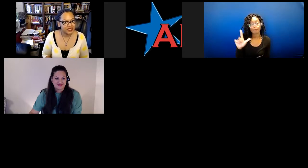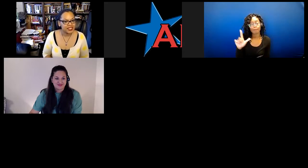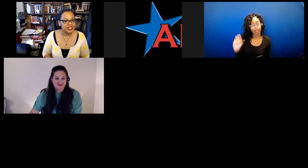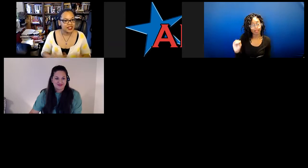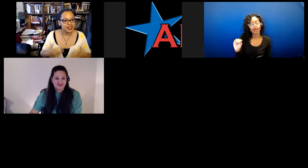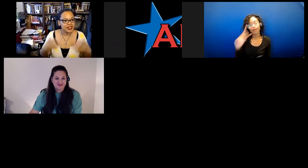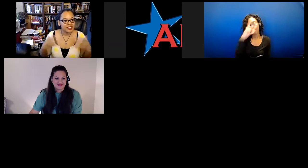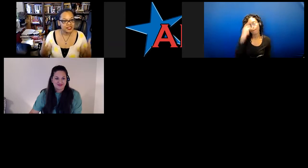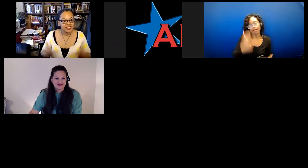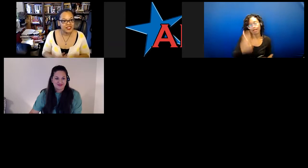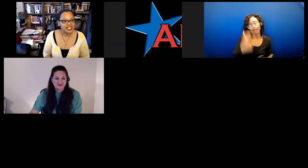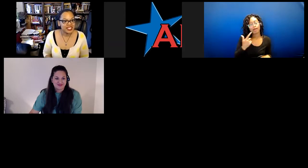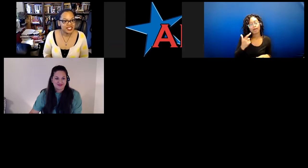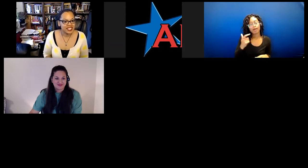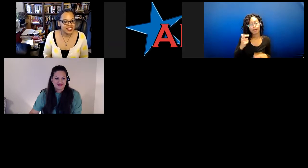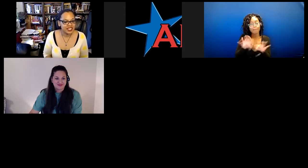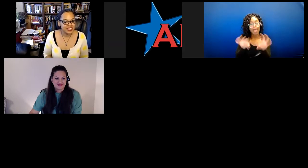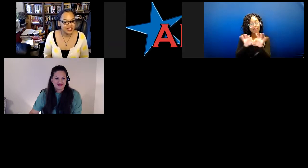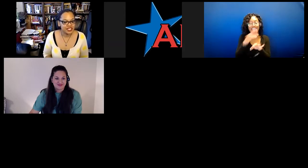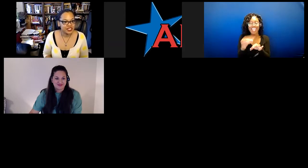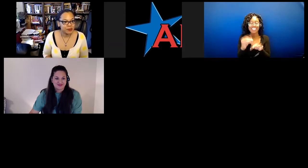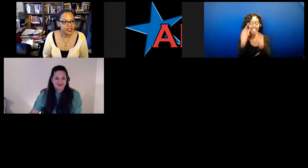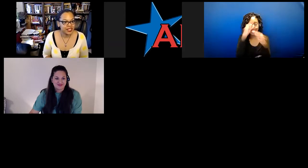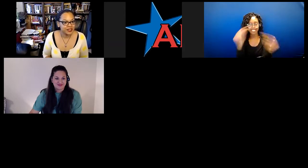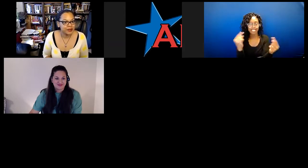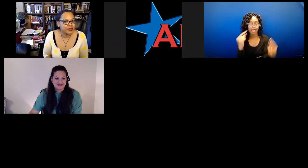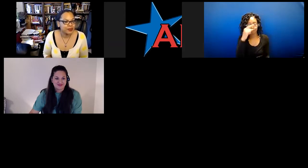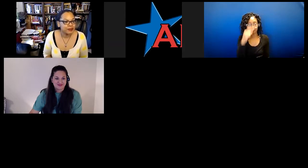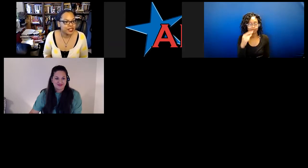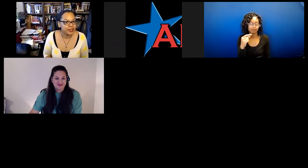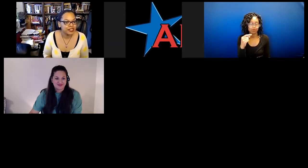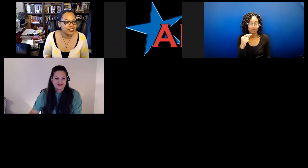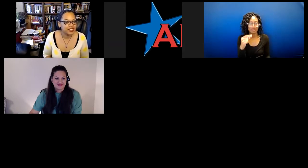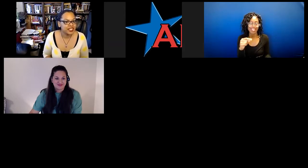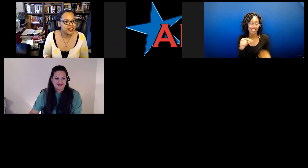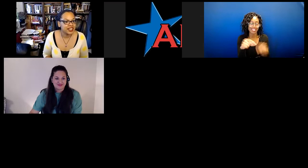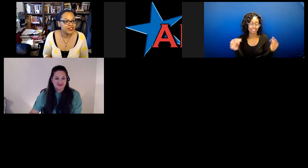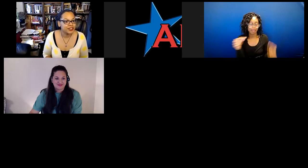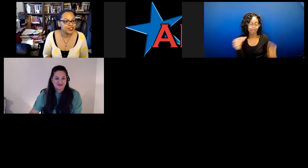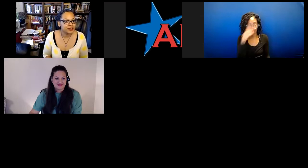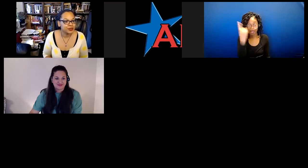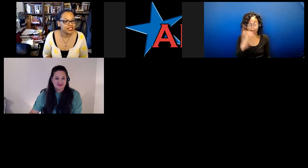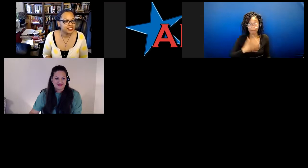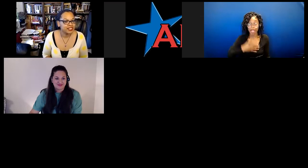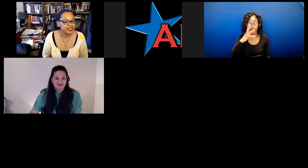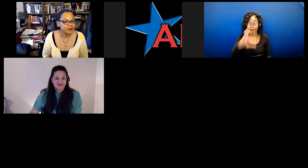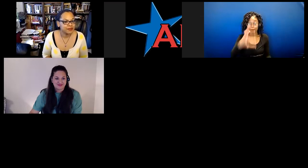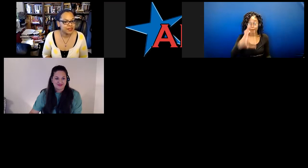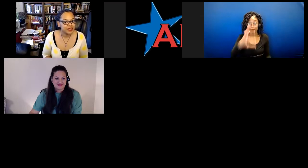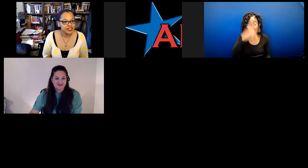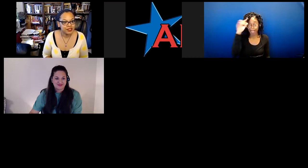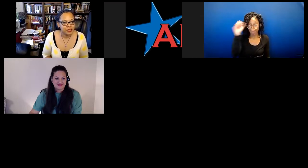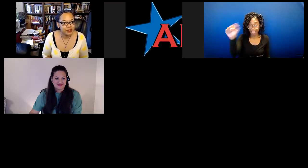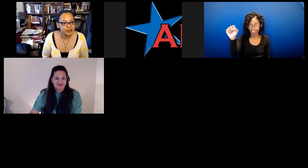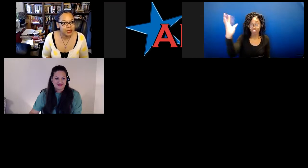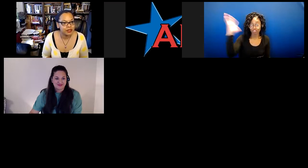anti-Blackness. As it was said in the introduction, my grandmother was a Black Panther, and I've heard stories, not